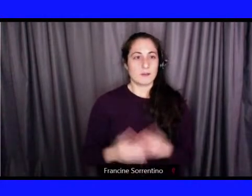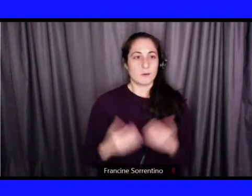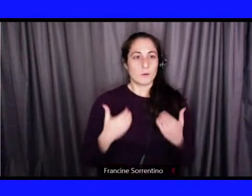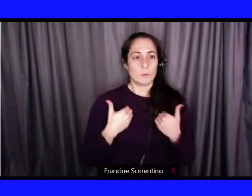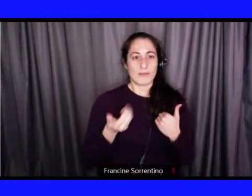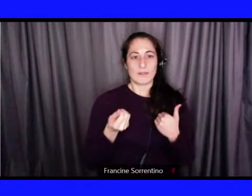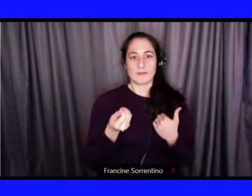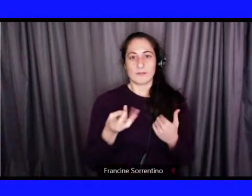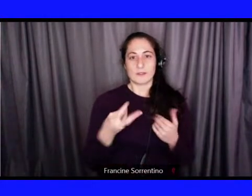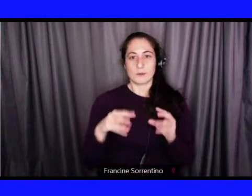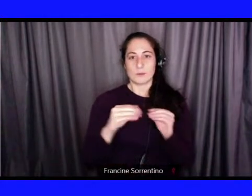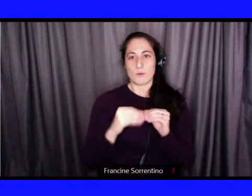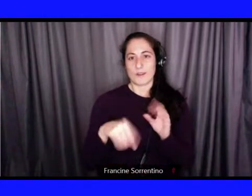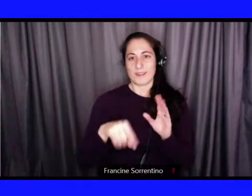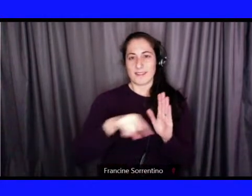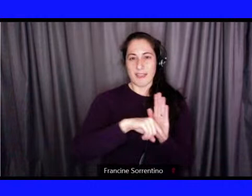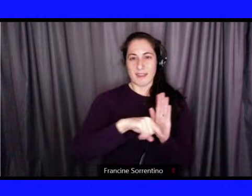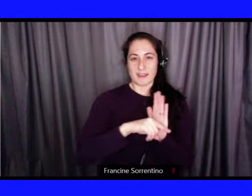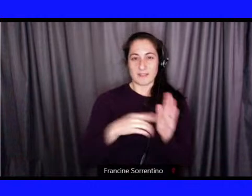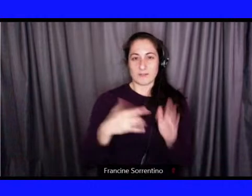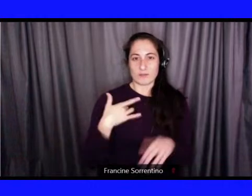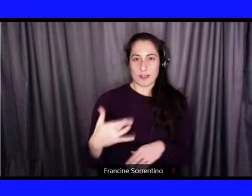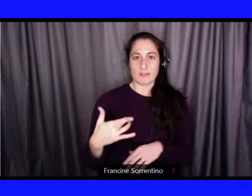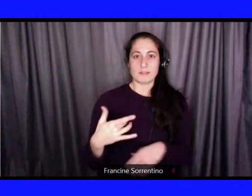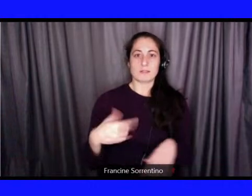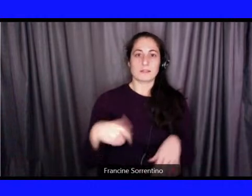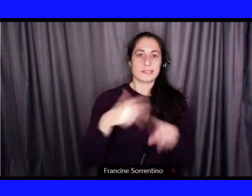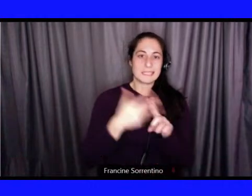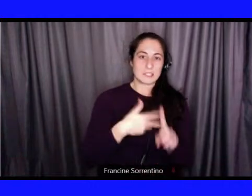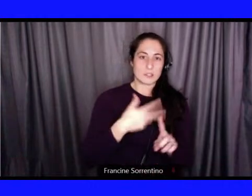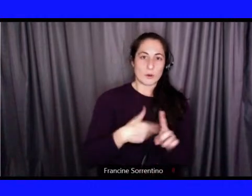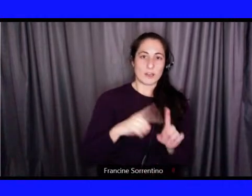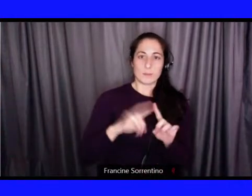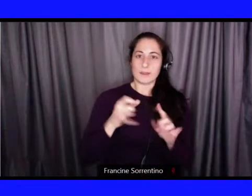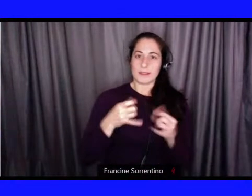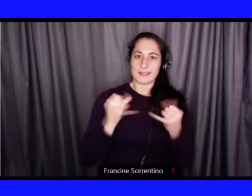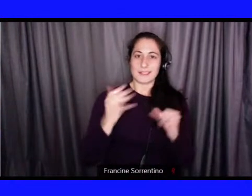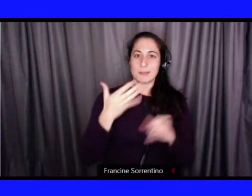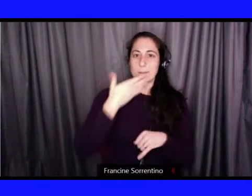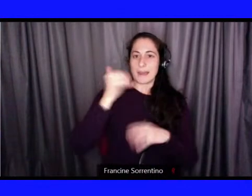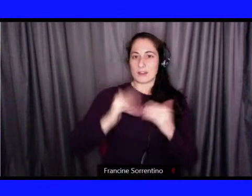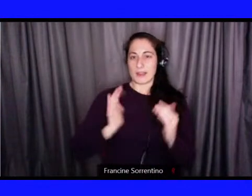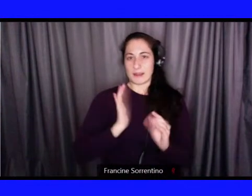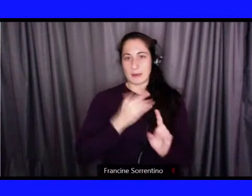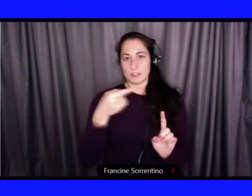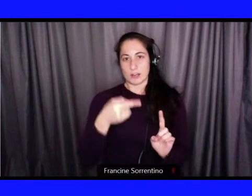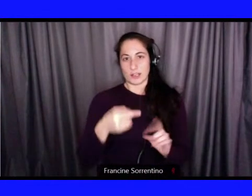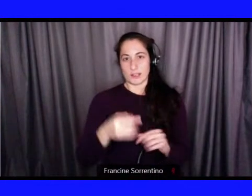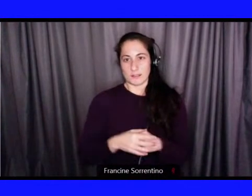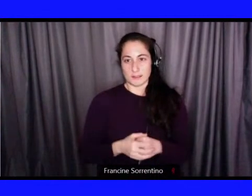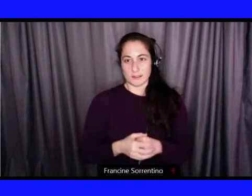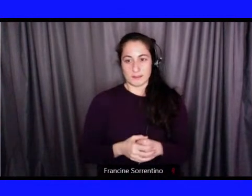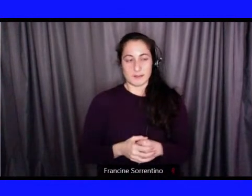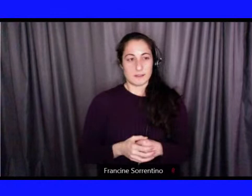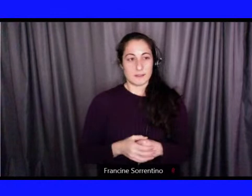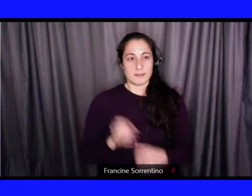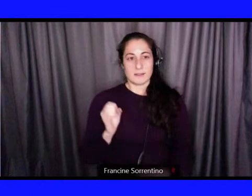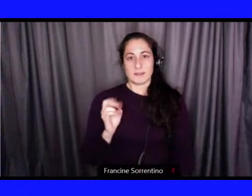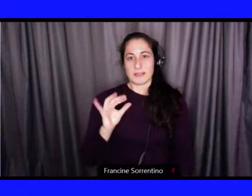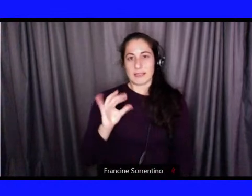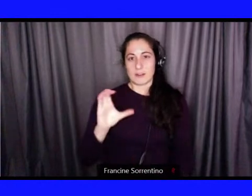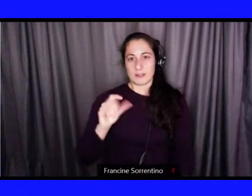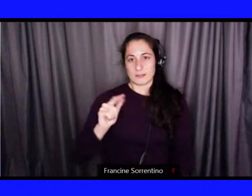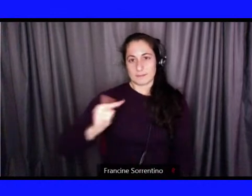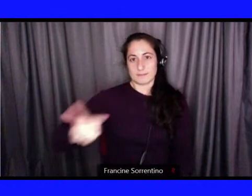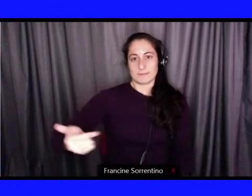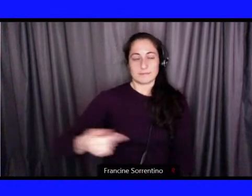flow improvements of not having admitted patients boarding in the emergency department that we basically had to do during